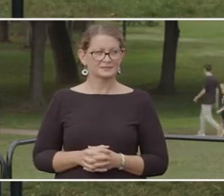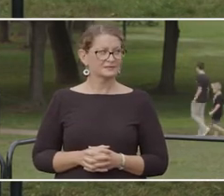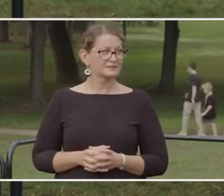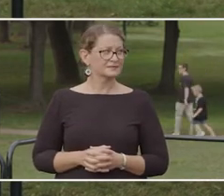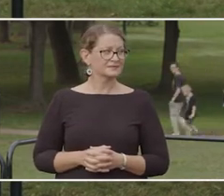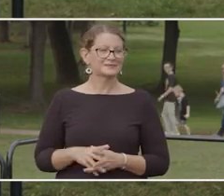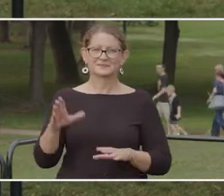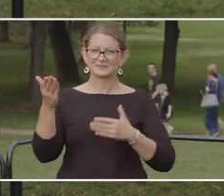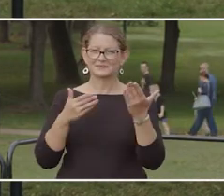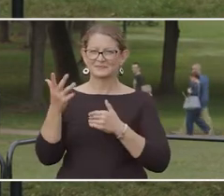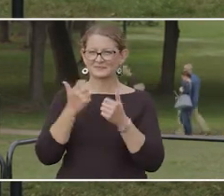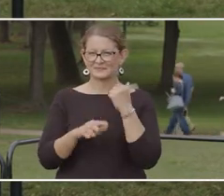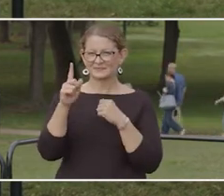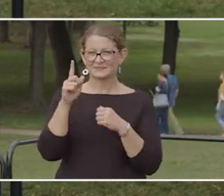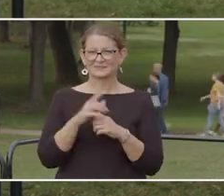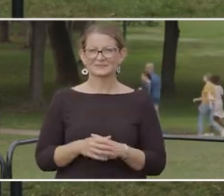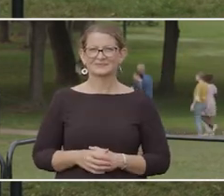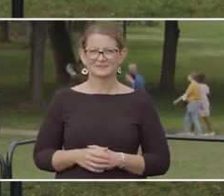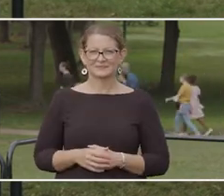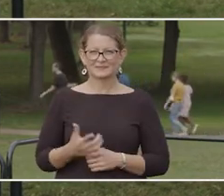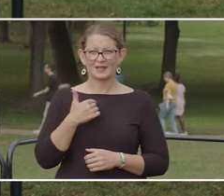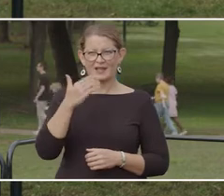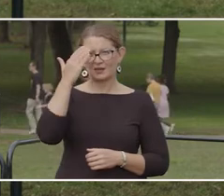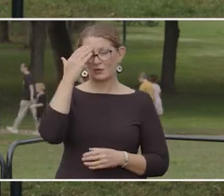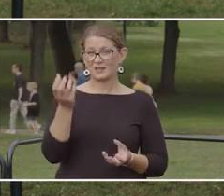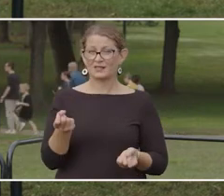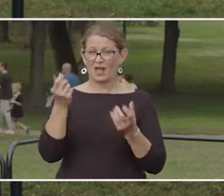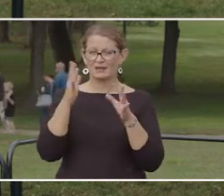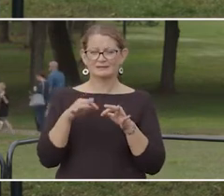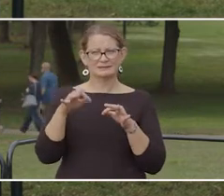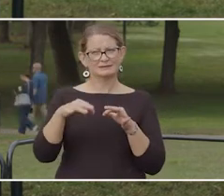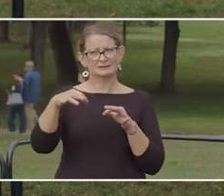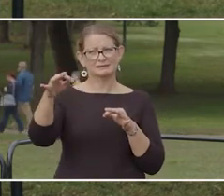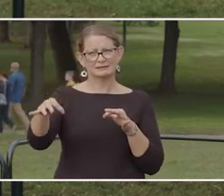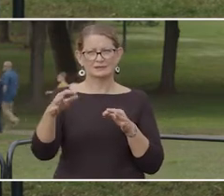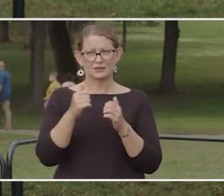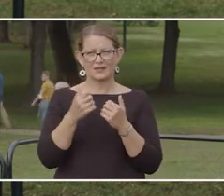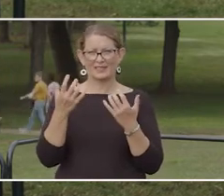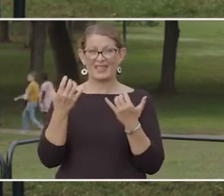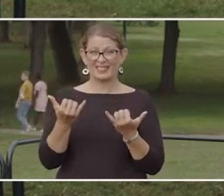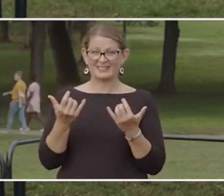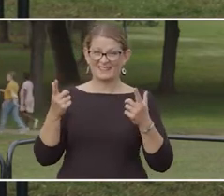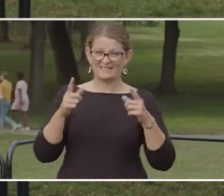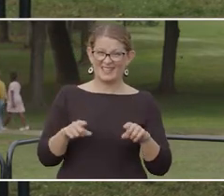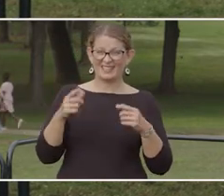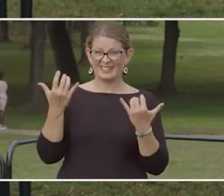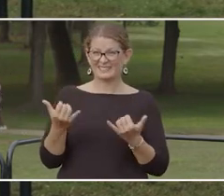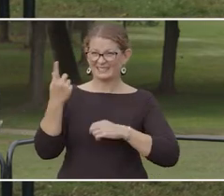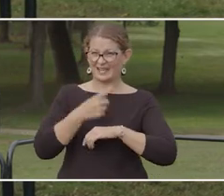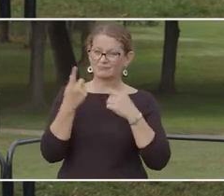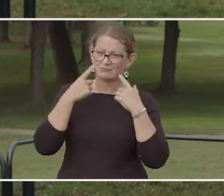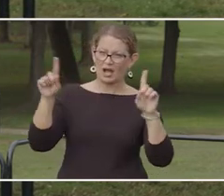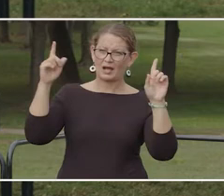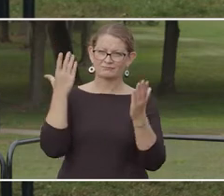Well, welcome everyone. I know there have been a lot of delays in this event, this day finally arriving, so let's